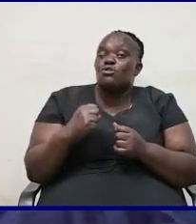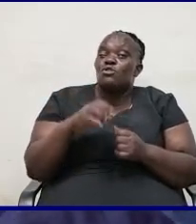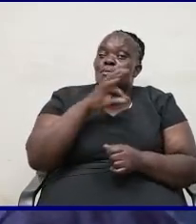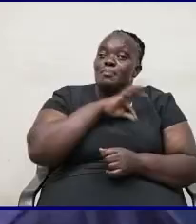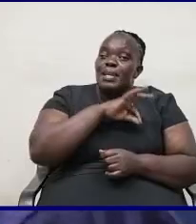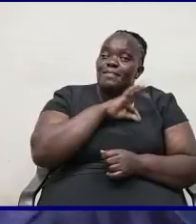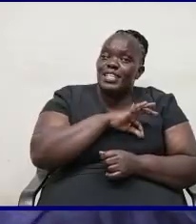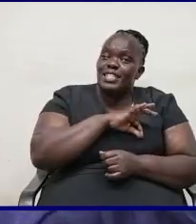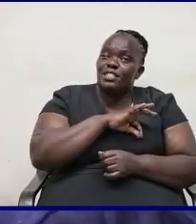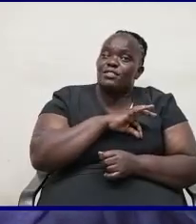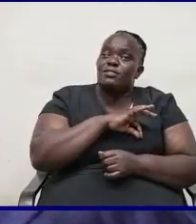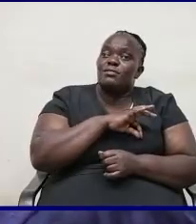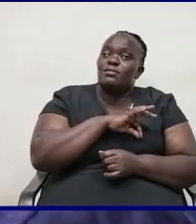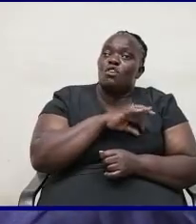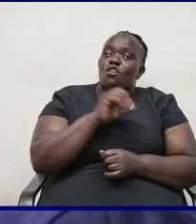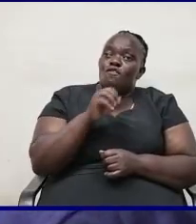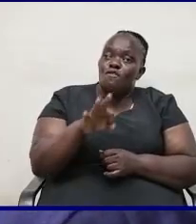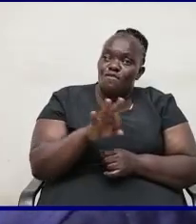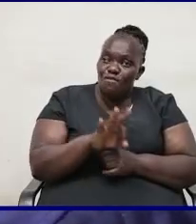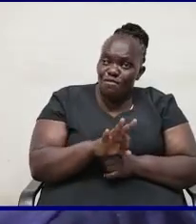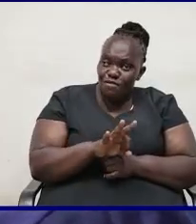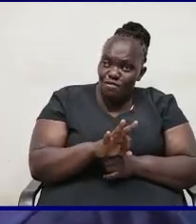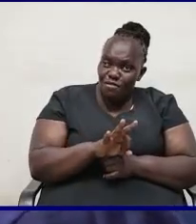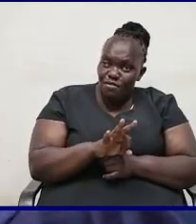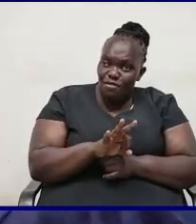the benefits of